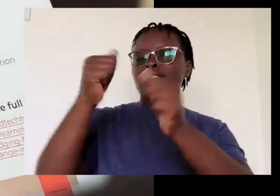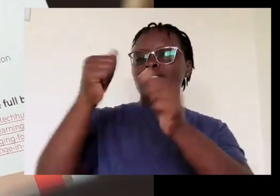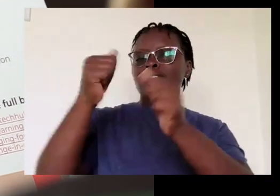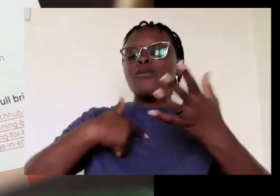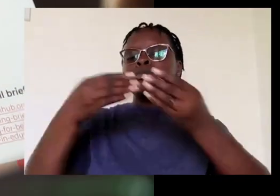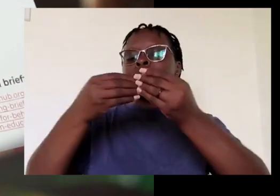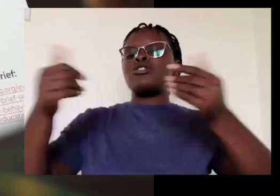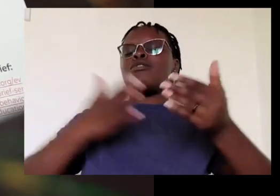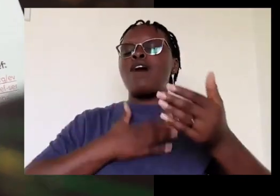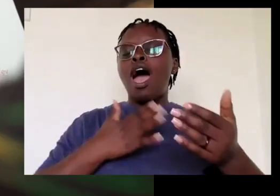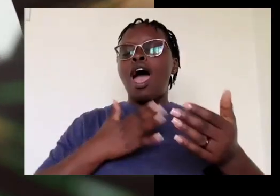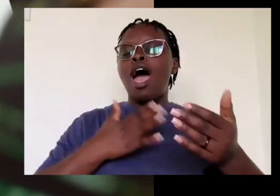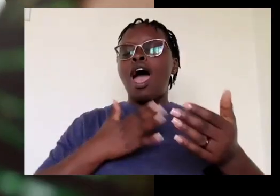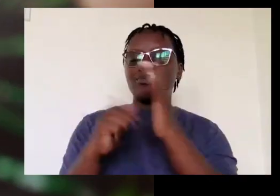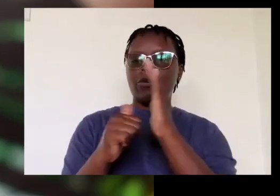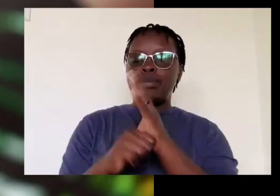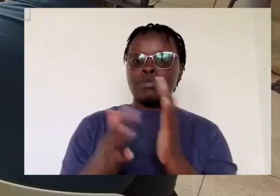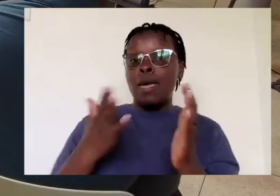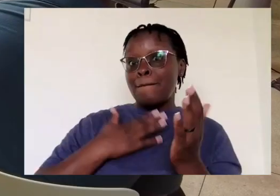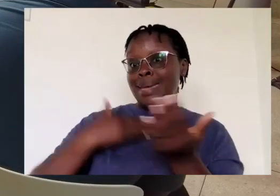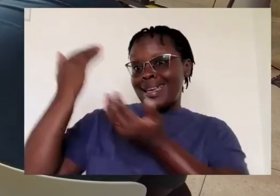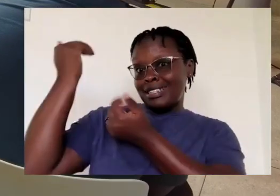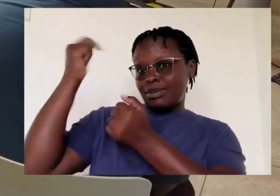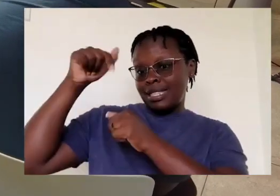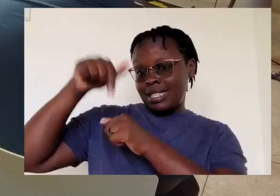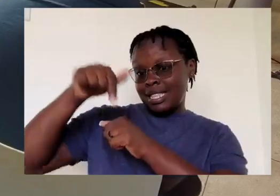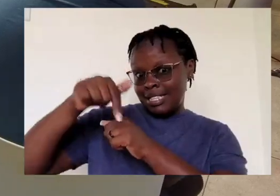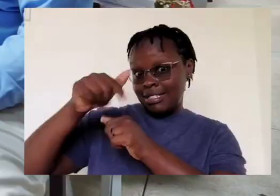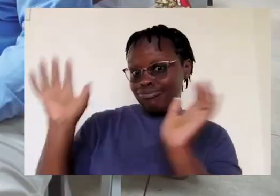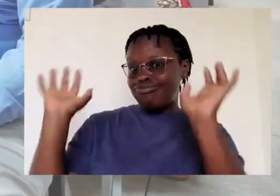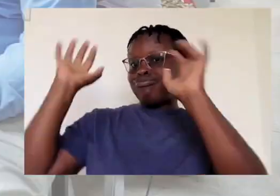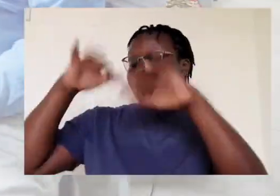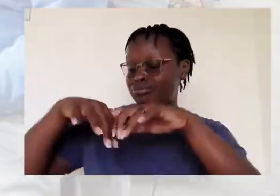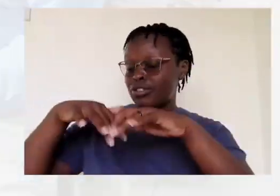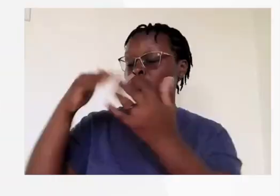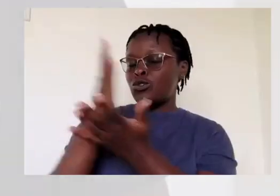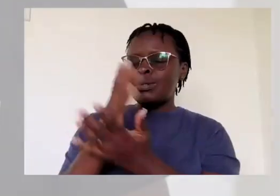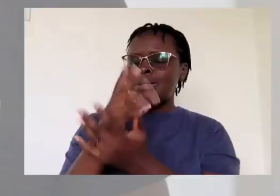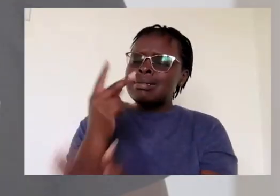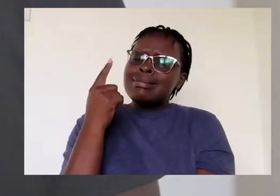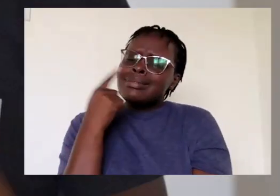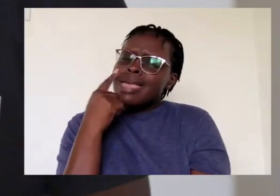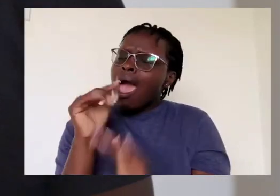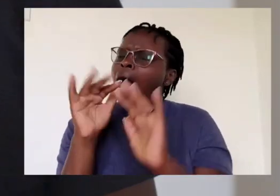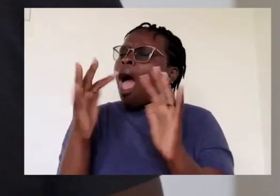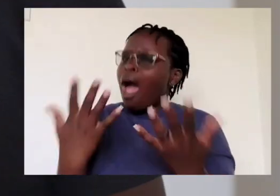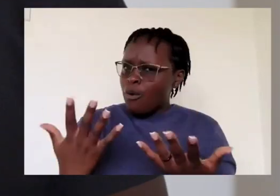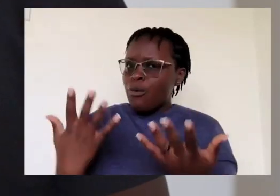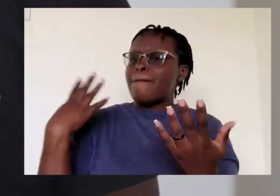our challenges in a better way? My expectation for this Pwani EdTech Summit is to see